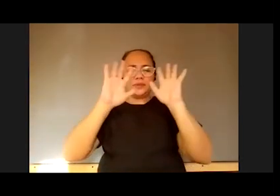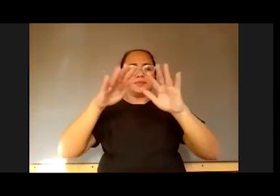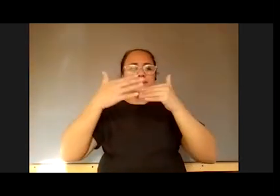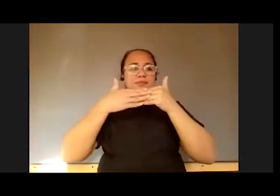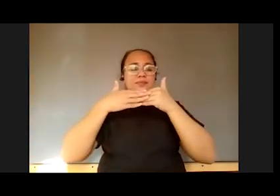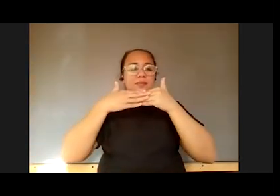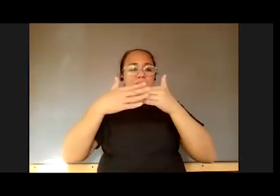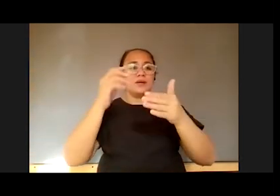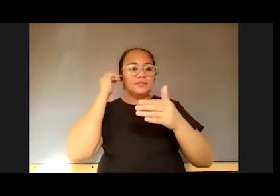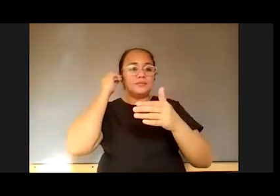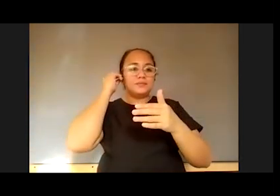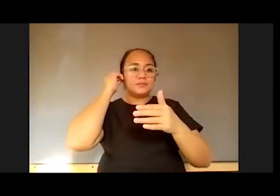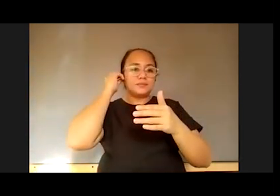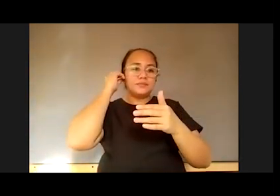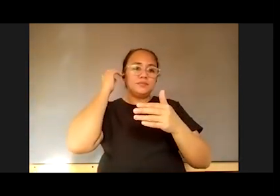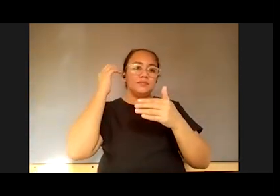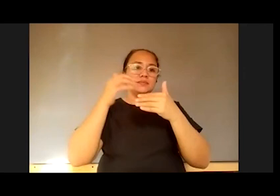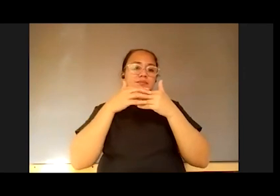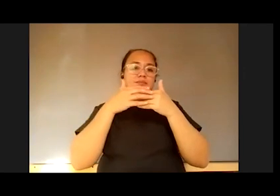the actual